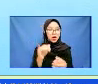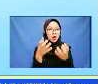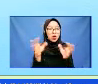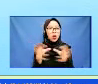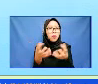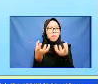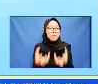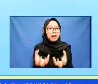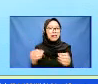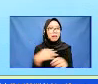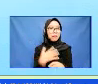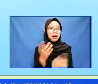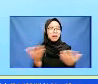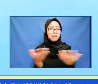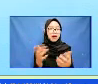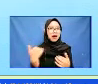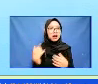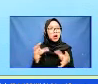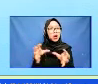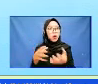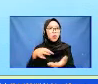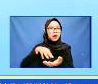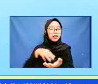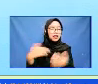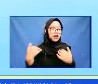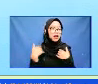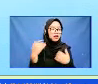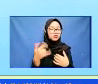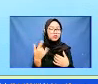problem is new to me, but also very relevant,